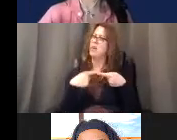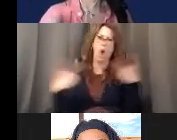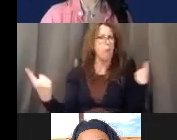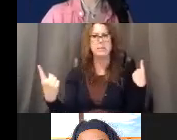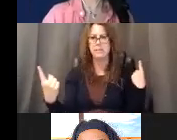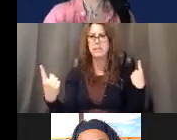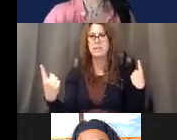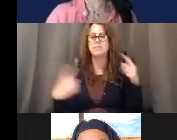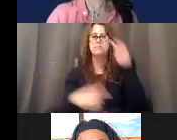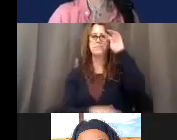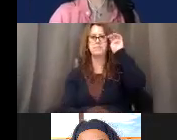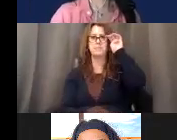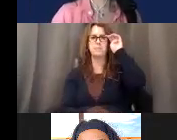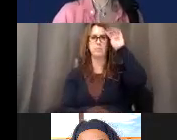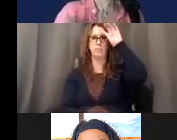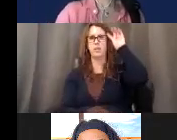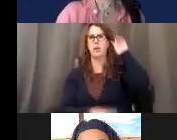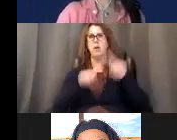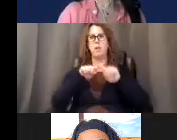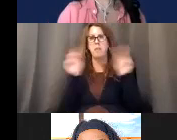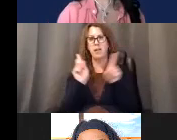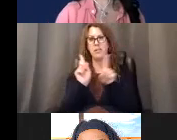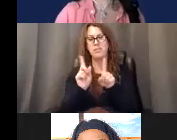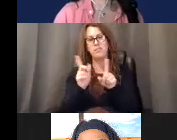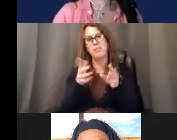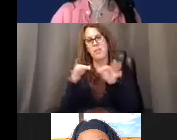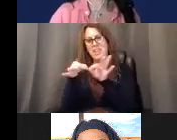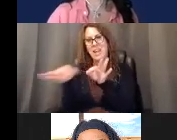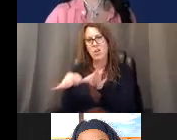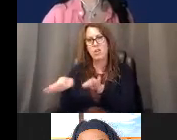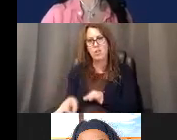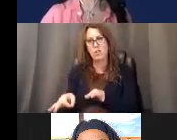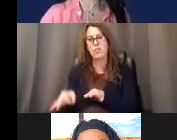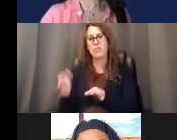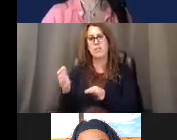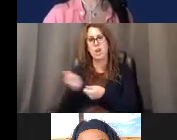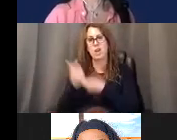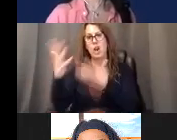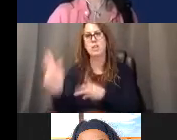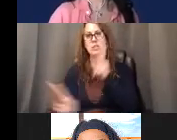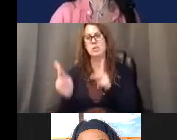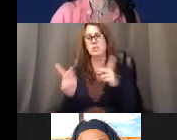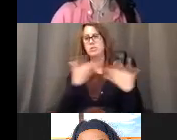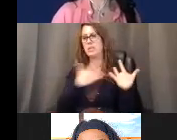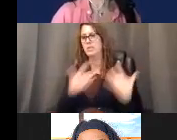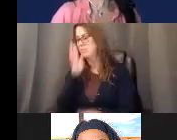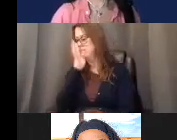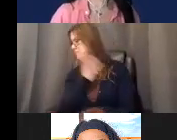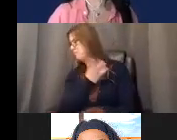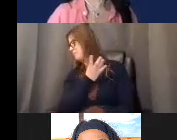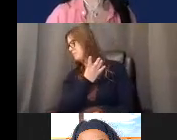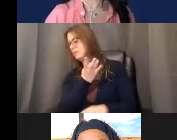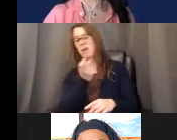yet these narratives are so strong that they allow us to almost turn the blind eye to some of the things that we know are in